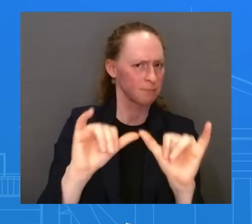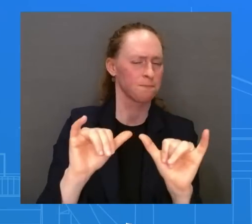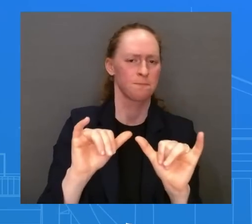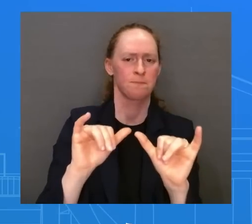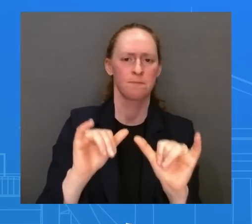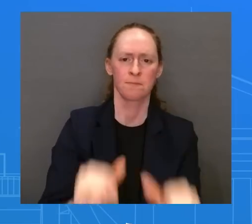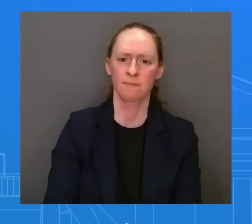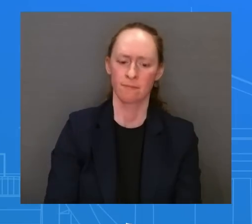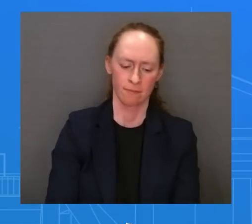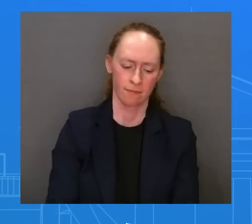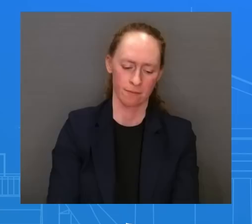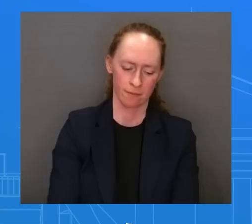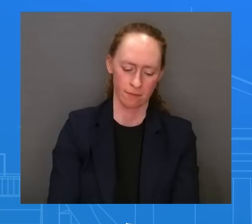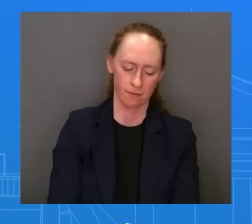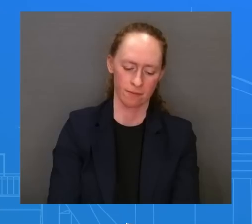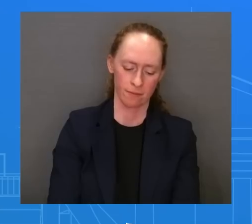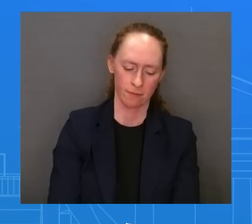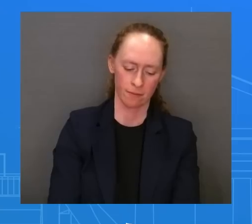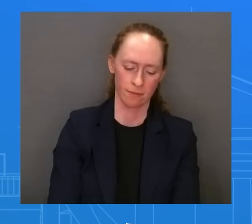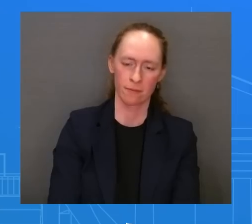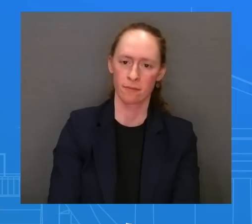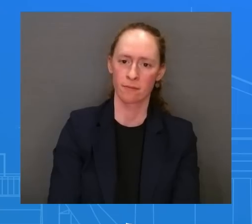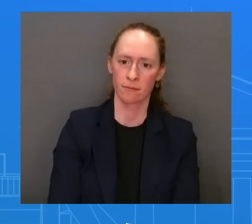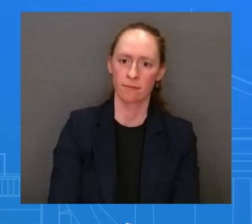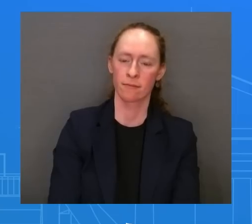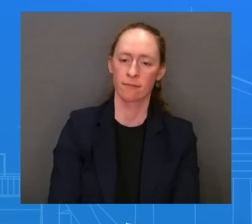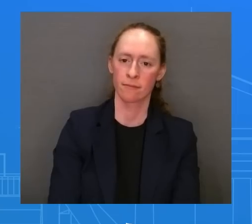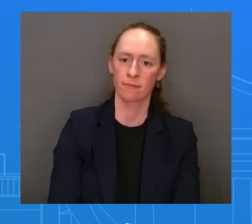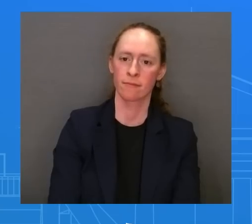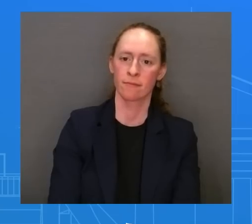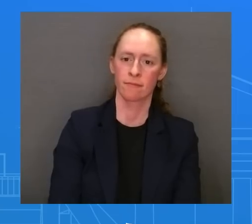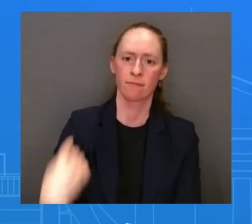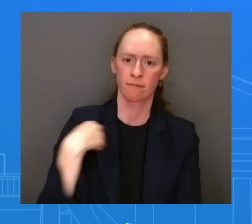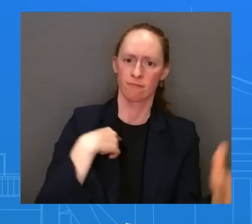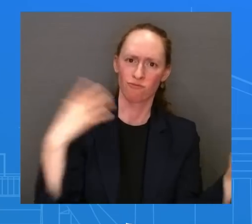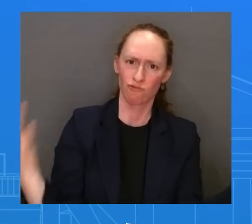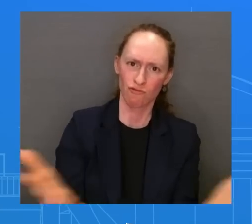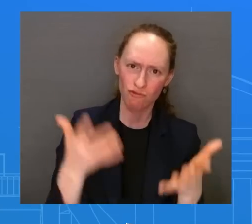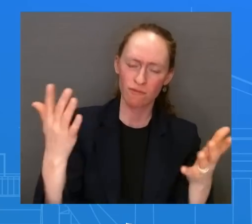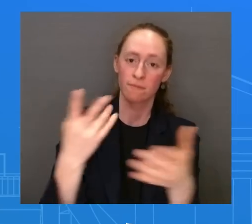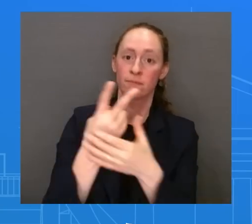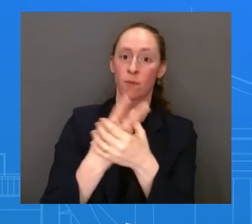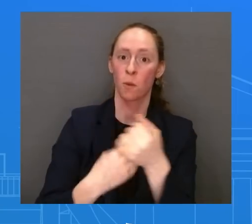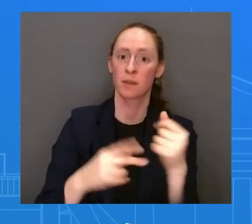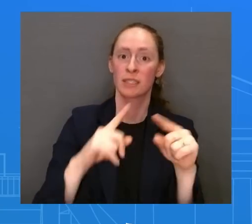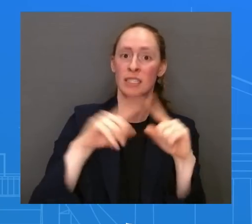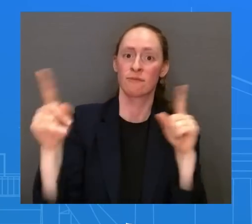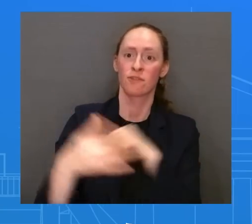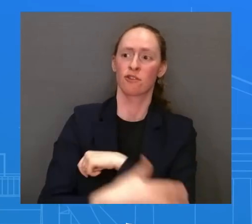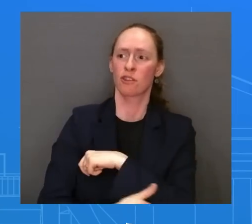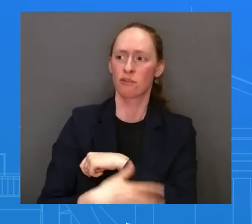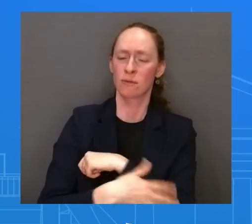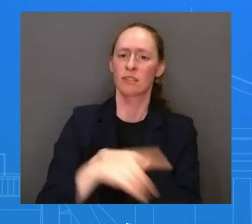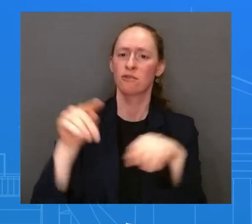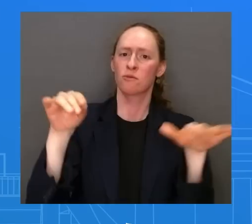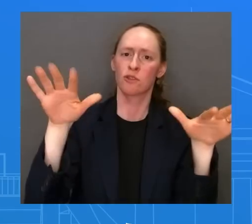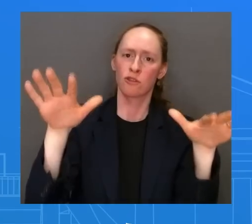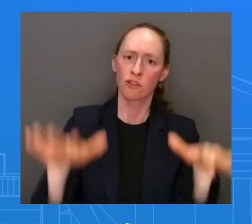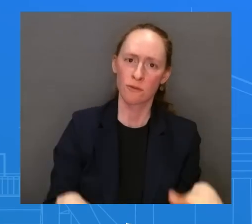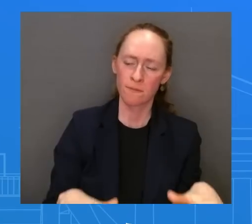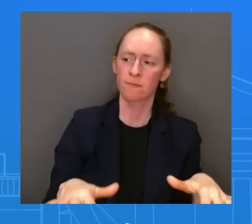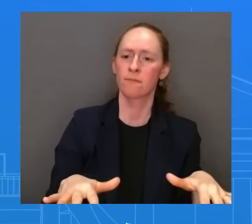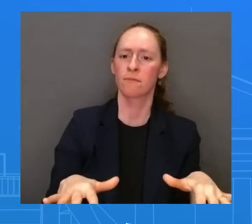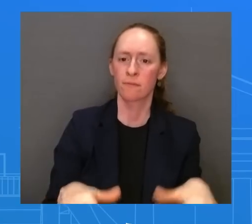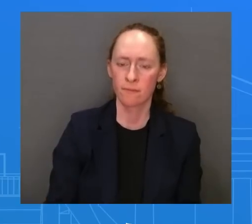urge both all sides to reduce this violence all side situation I mean right now this was Israeli